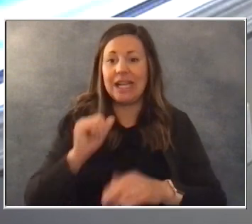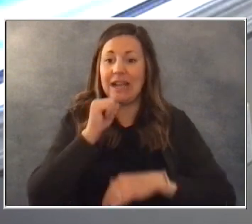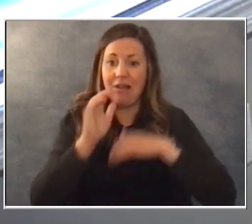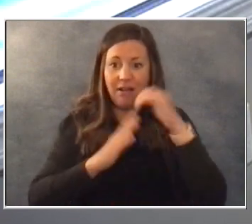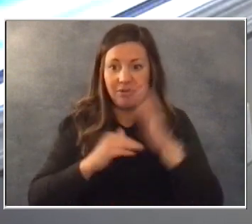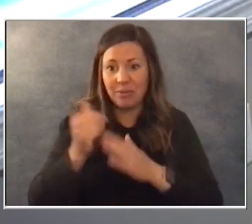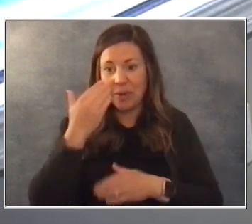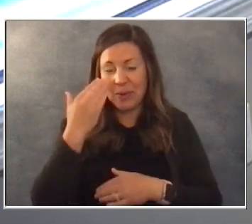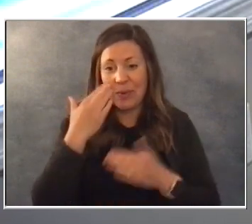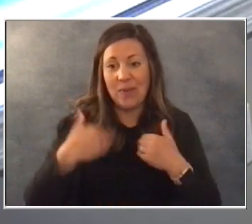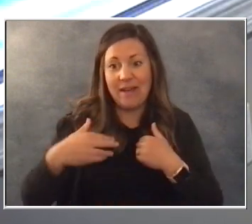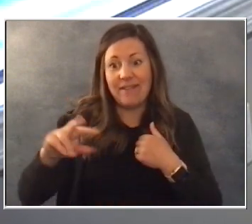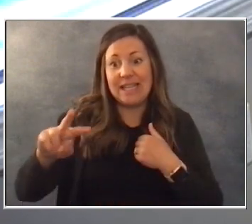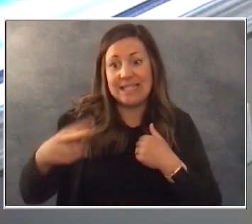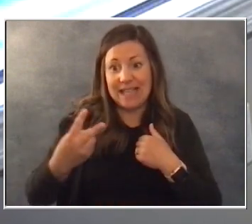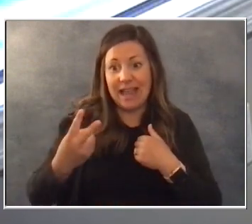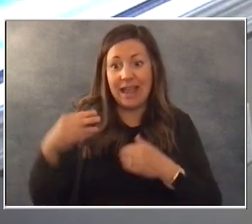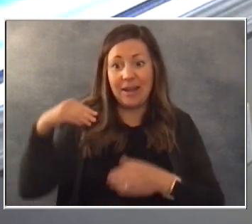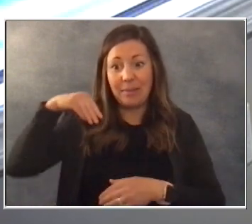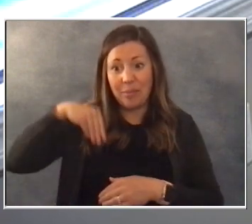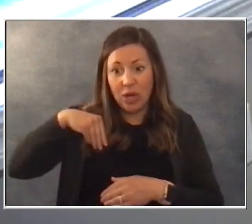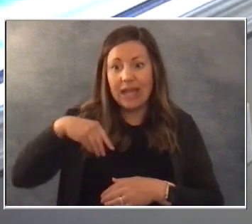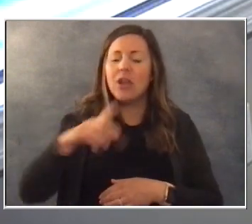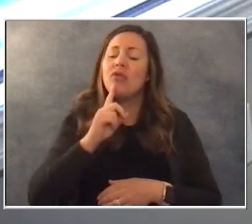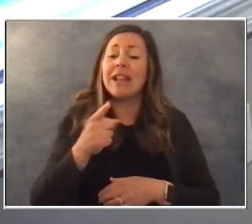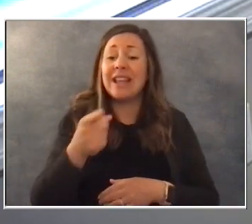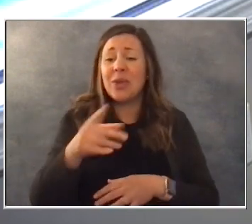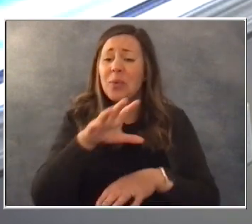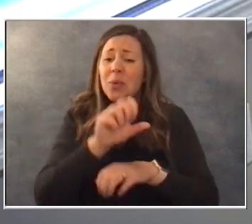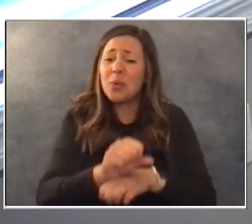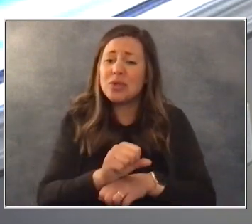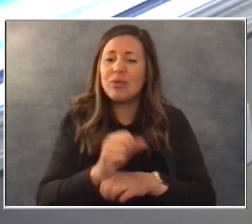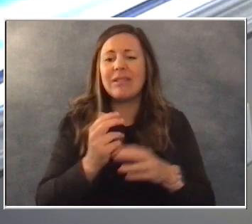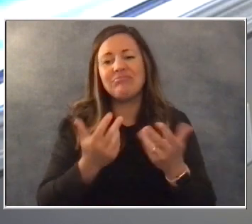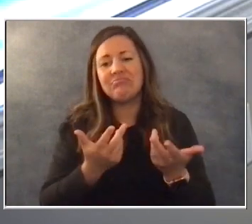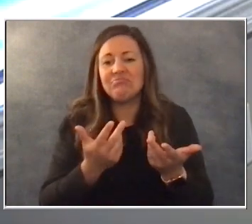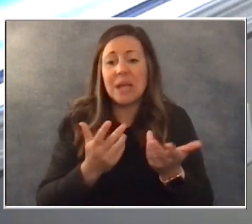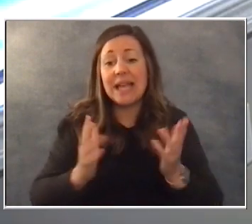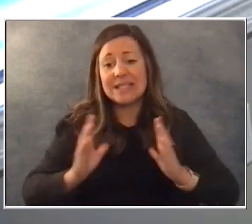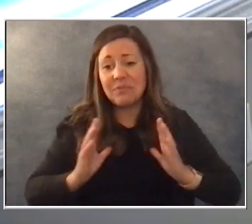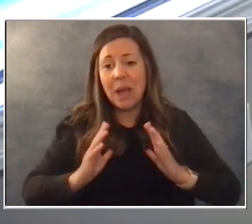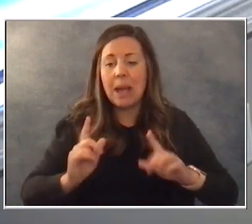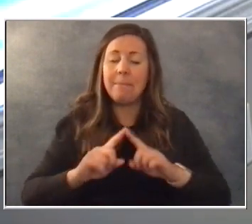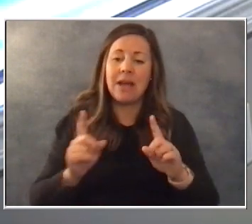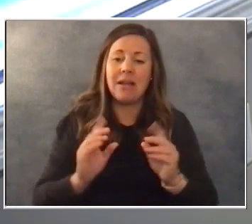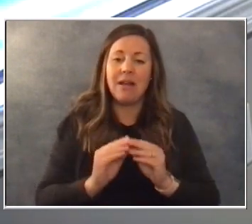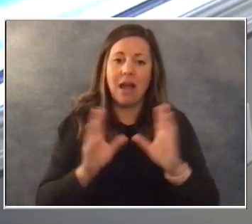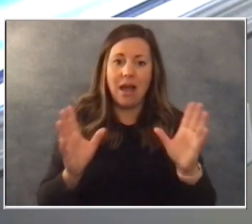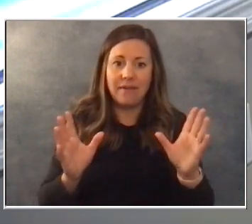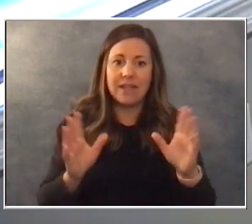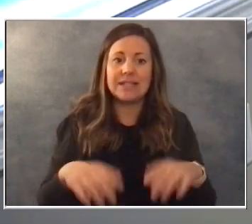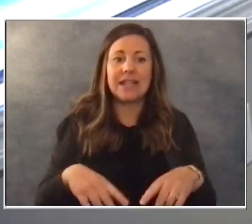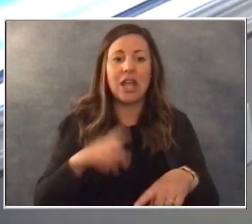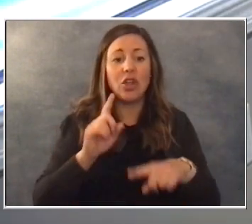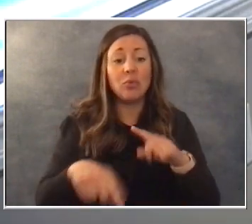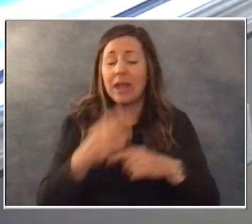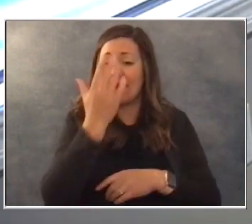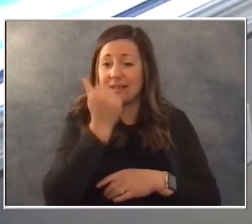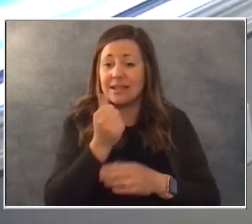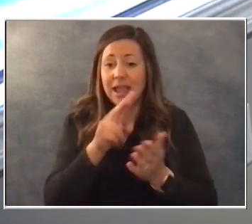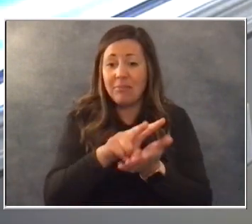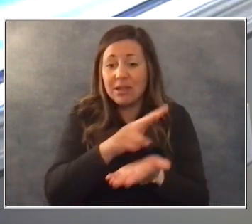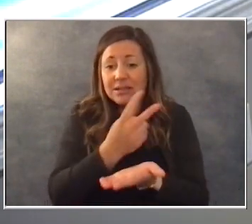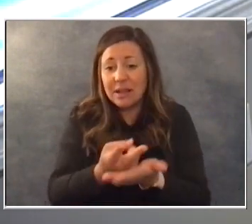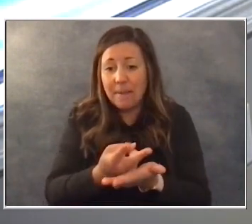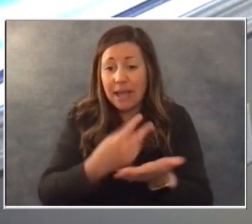of having it put in. Once you get used to it, it's fine. but obviously you can't sleep on your stomach or anything like that.